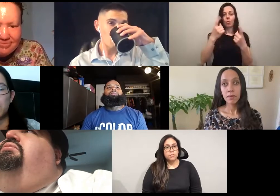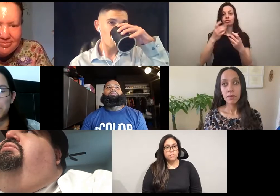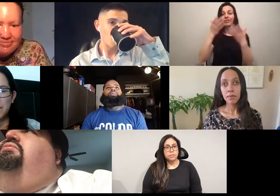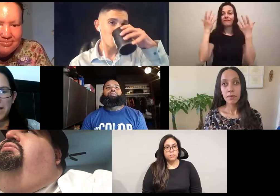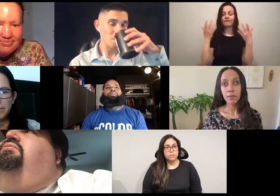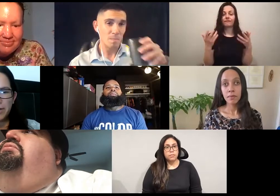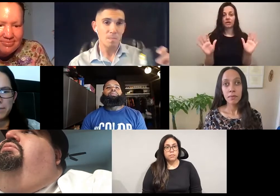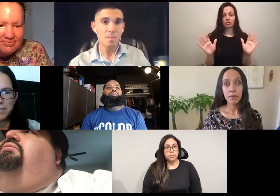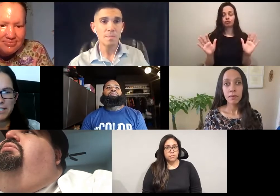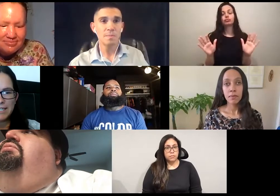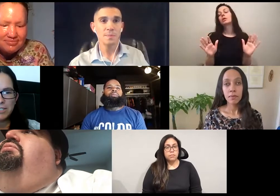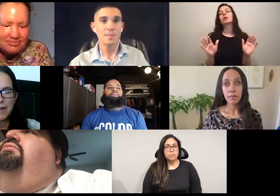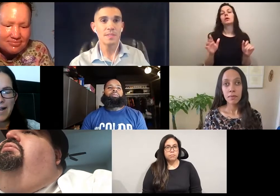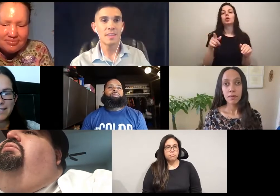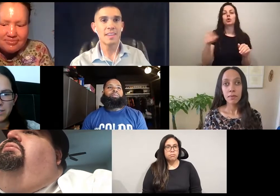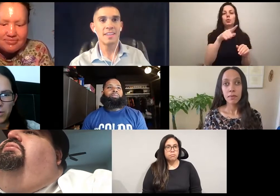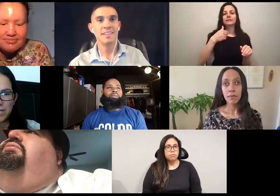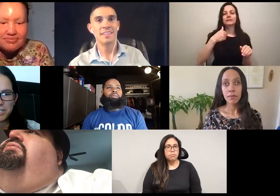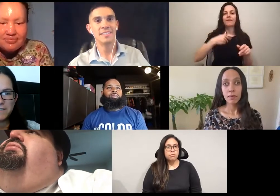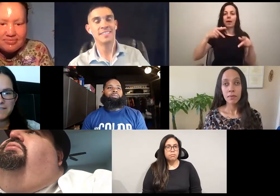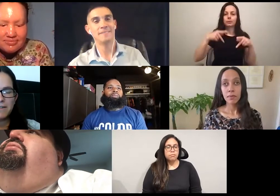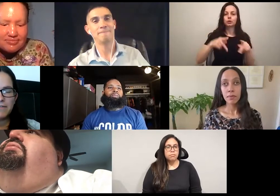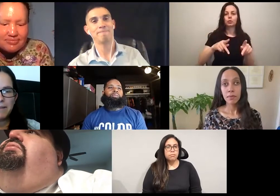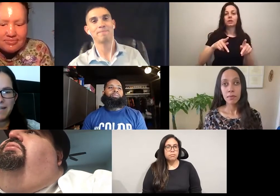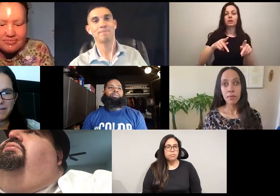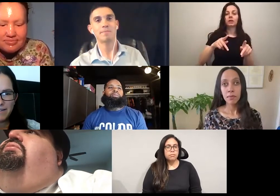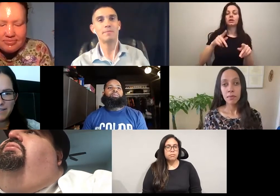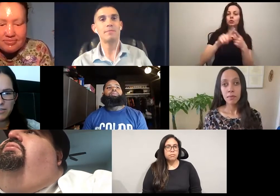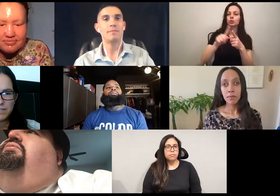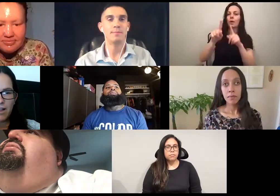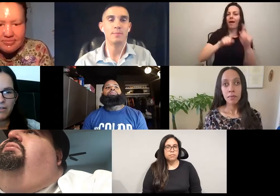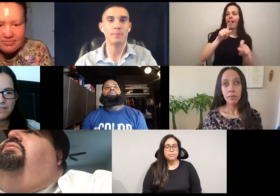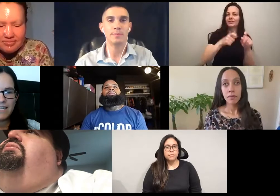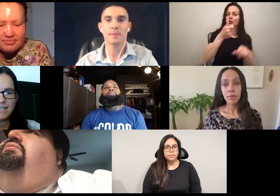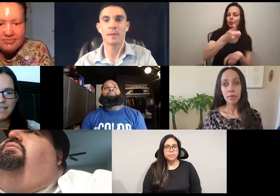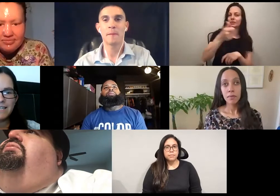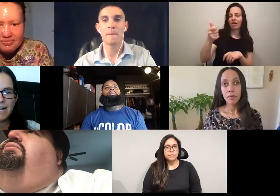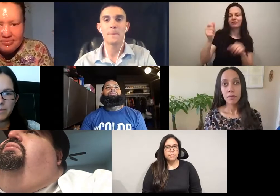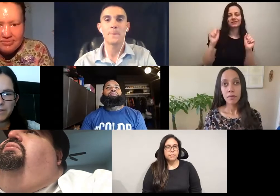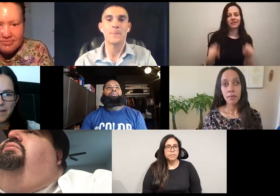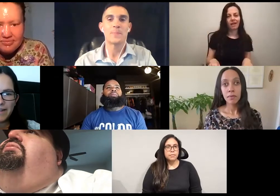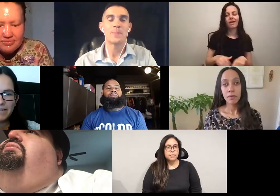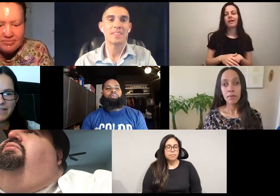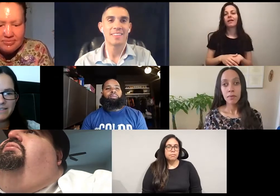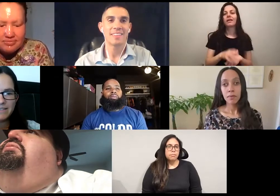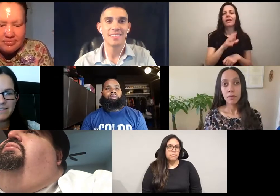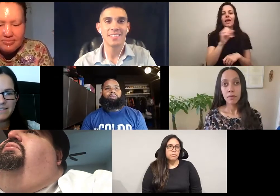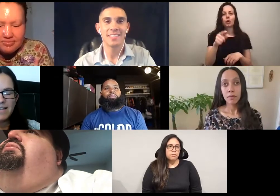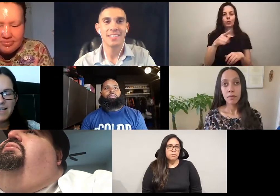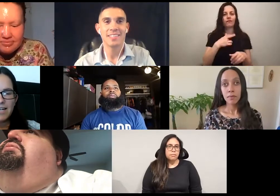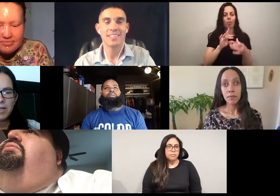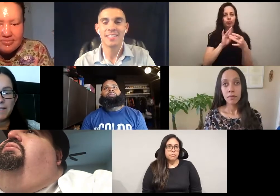you all will have an opportunity to ask questions of the panelists yourselves and connect with the